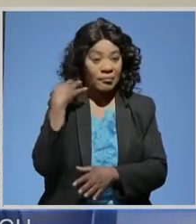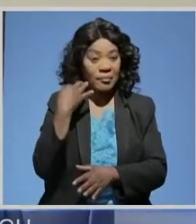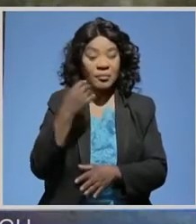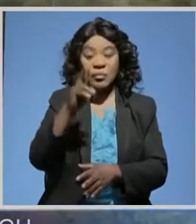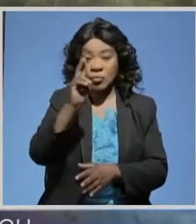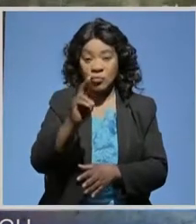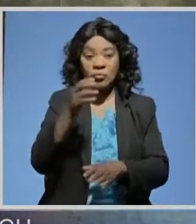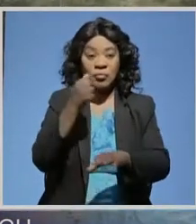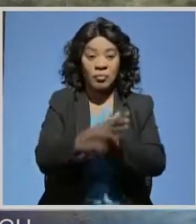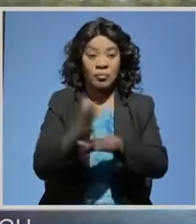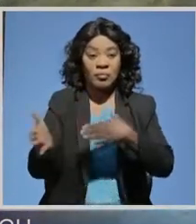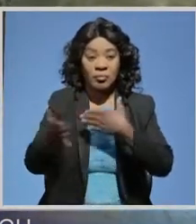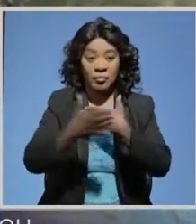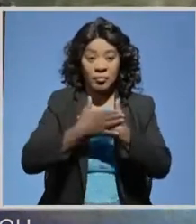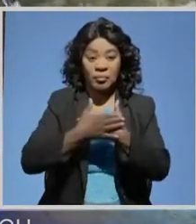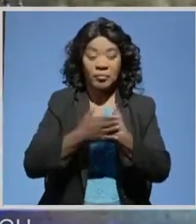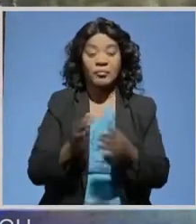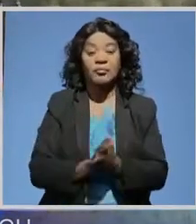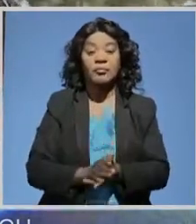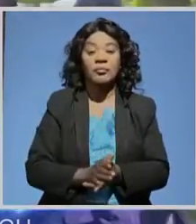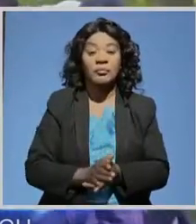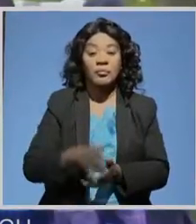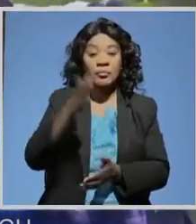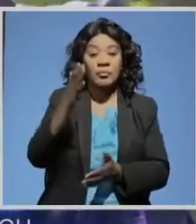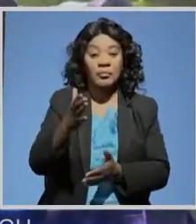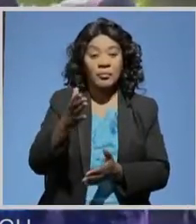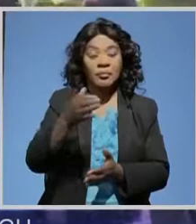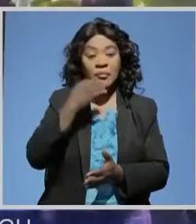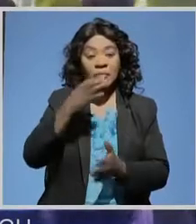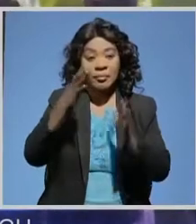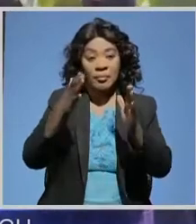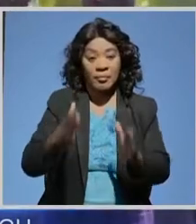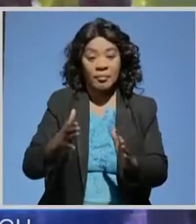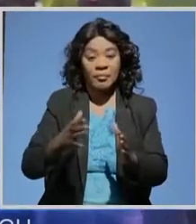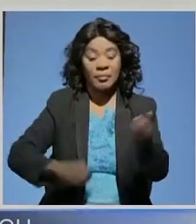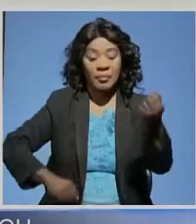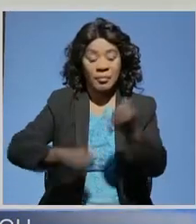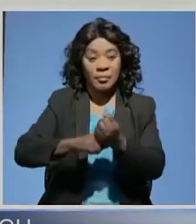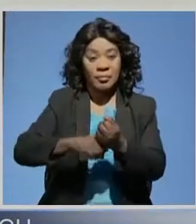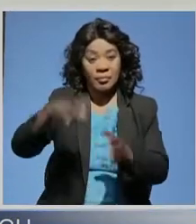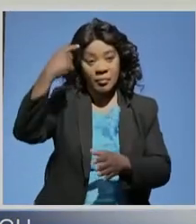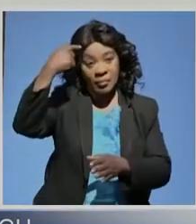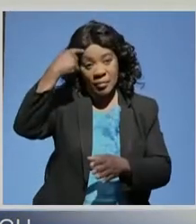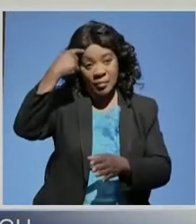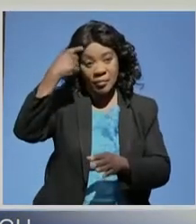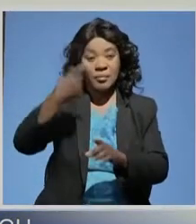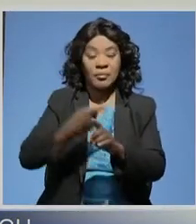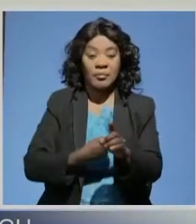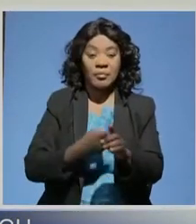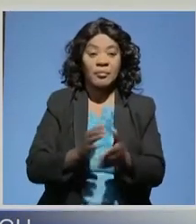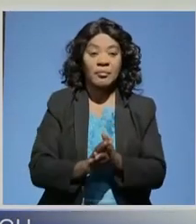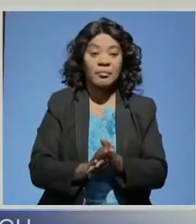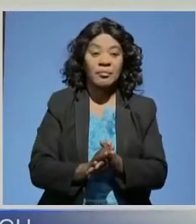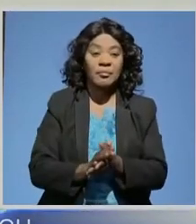down. In response, President Lungu assured Mr. Jordan and other farmers of government support. It's important that the sectors like those